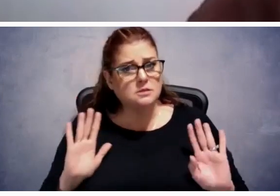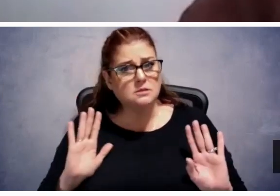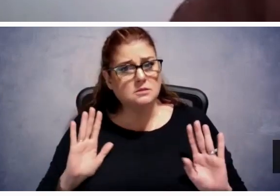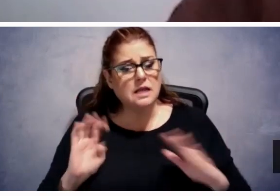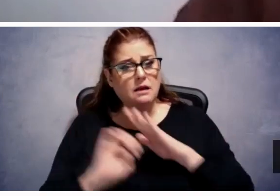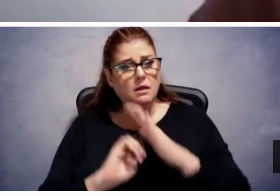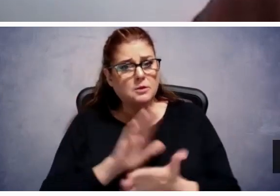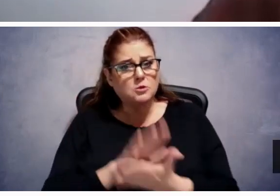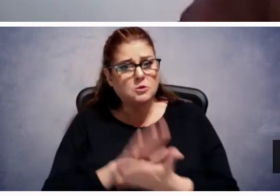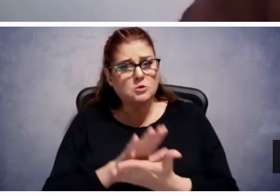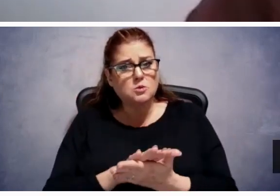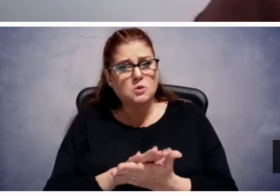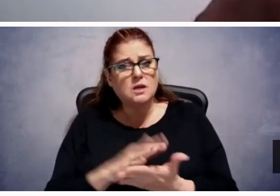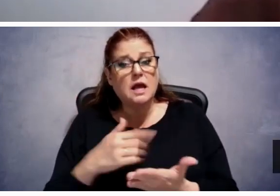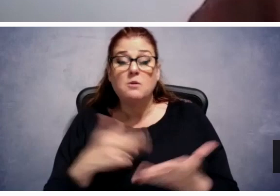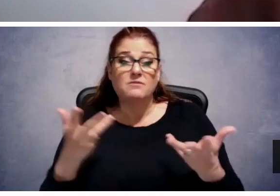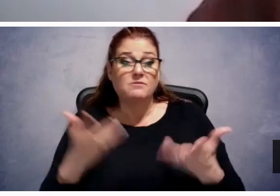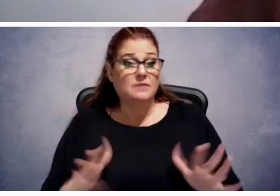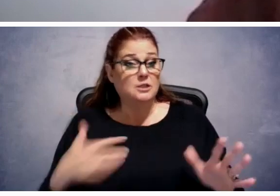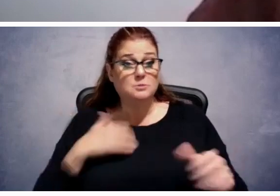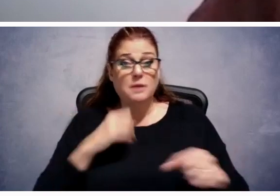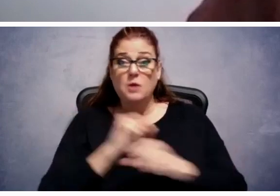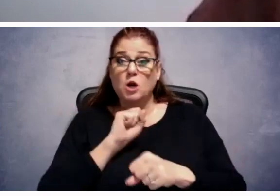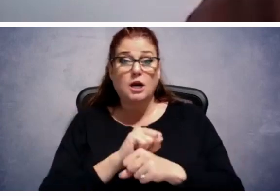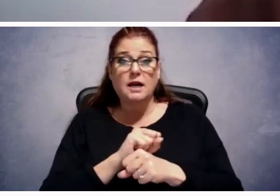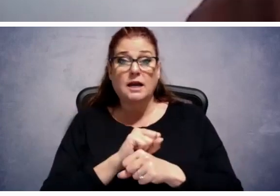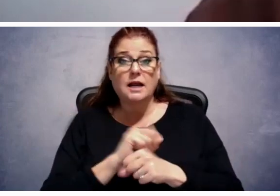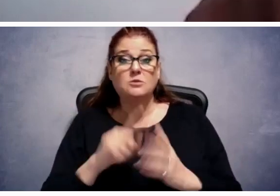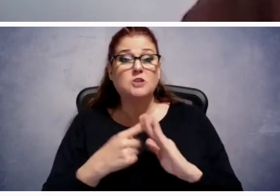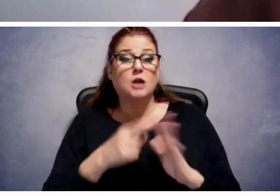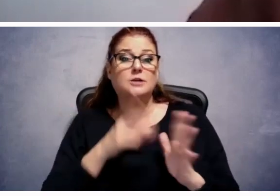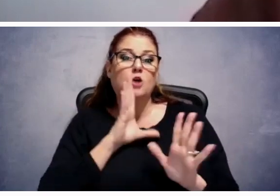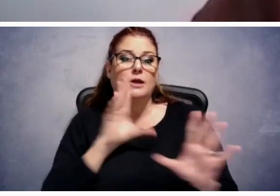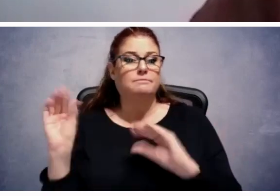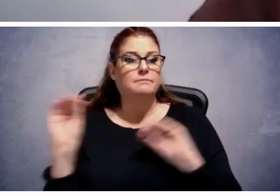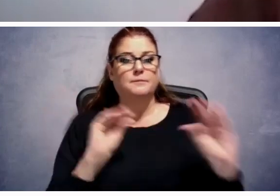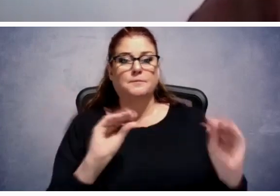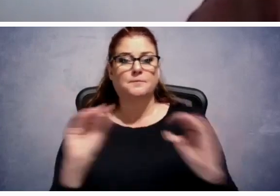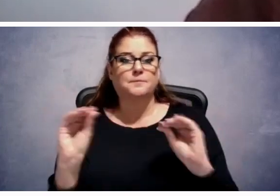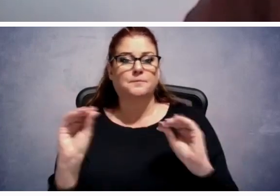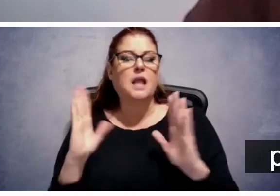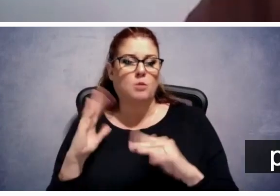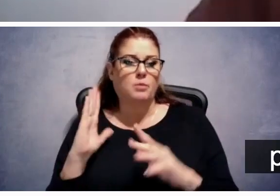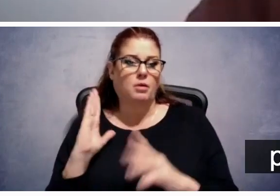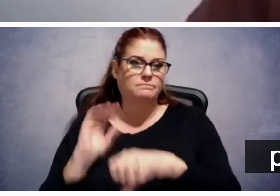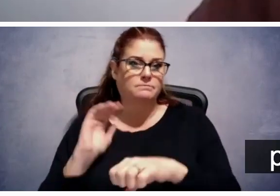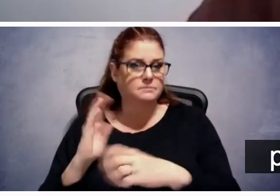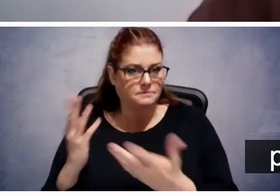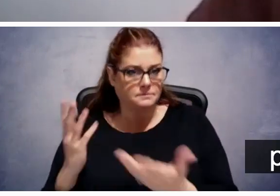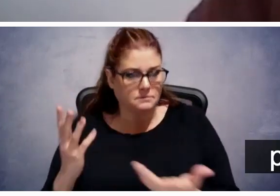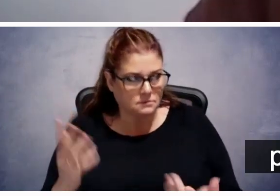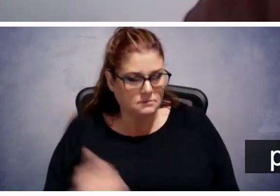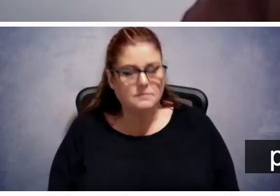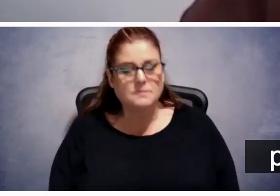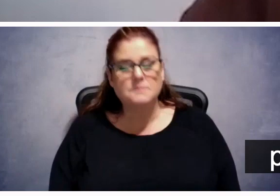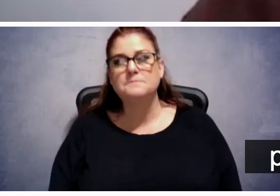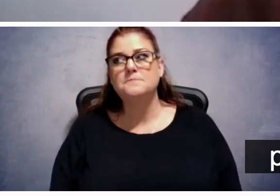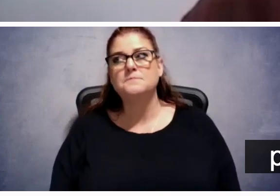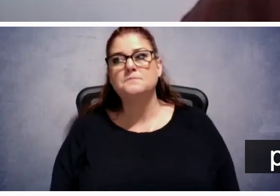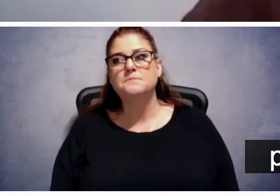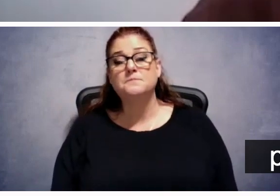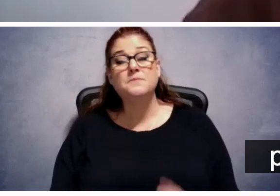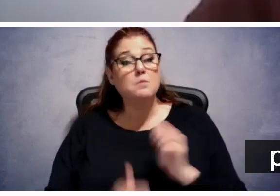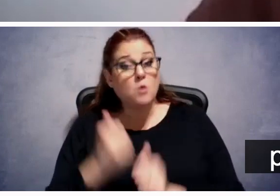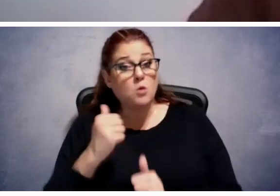elementary school. And so I would finish all my work and I would just start talking and I would get in trouble. And when I was at a